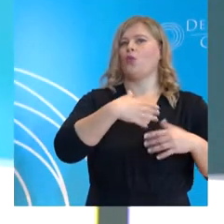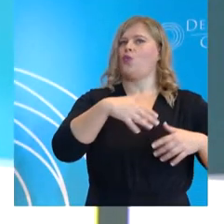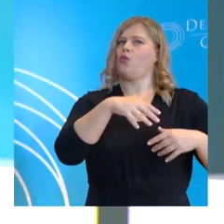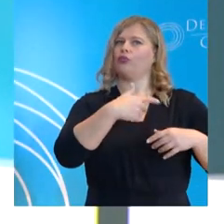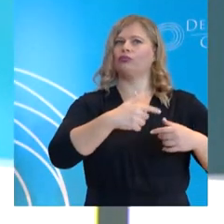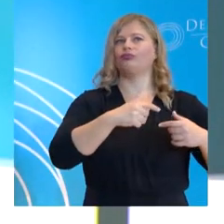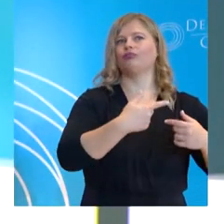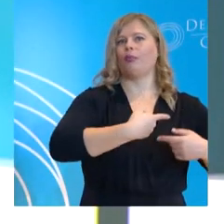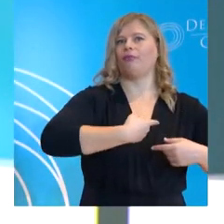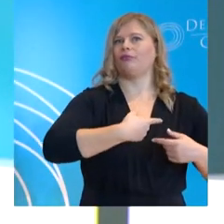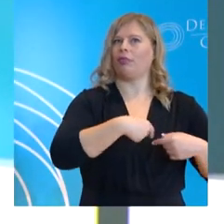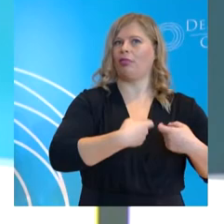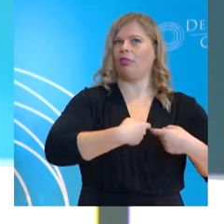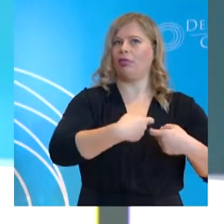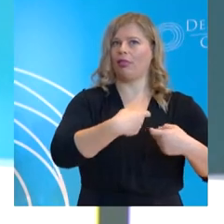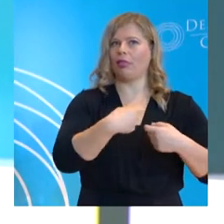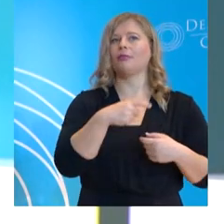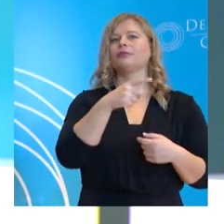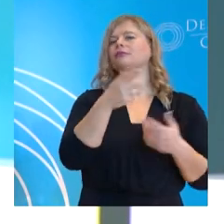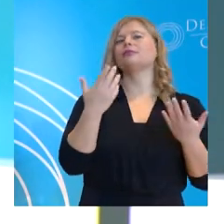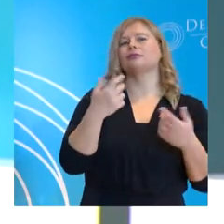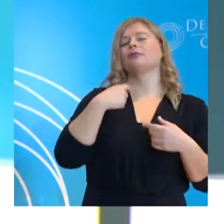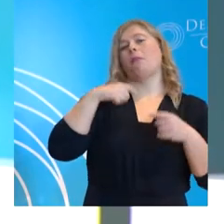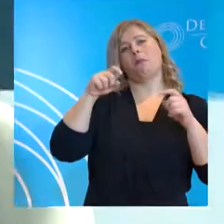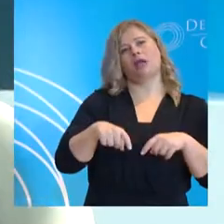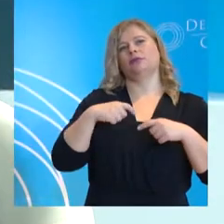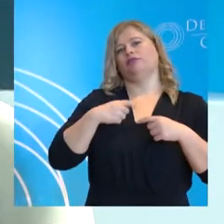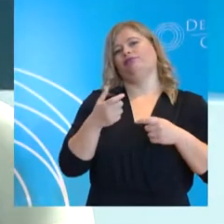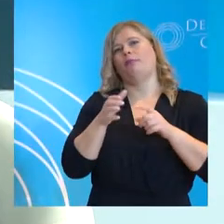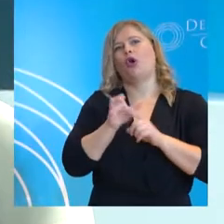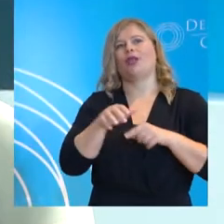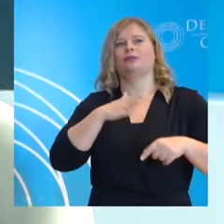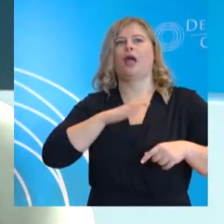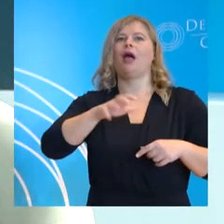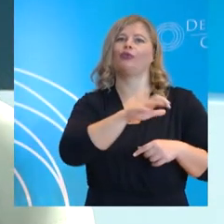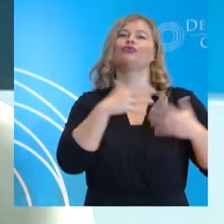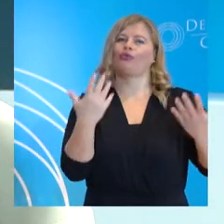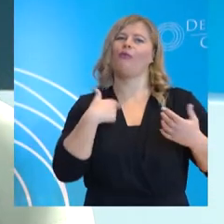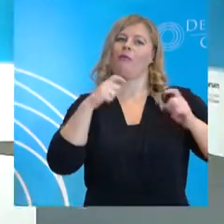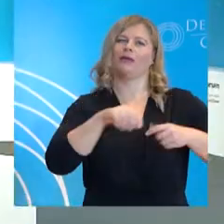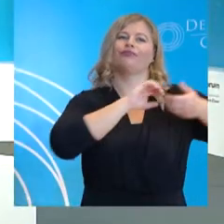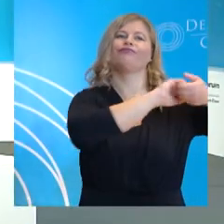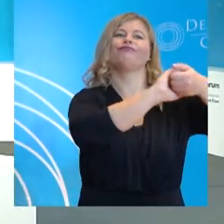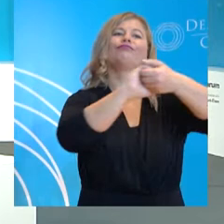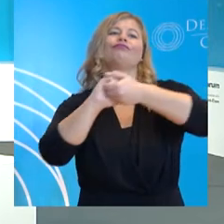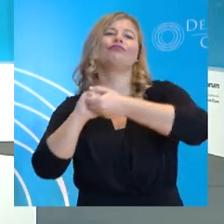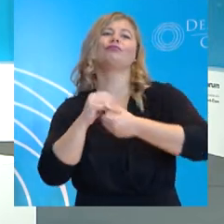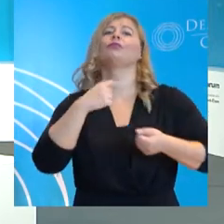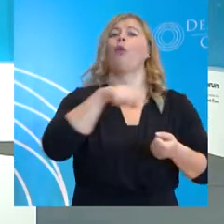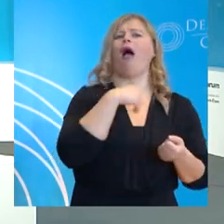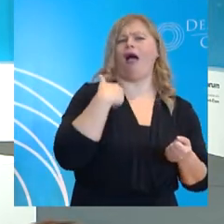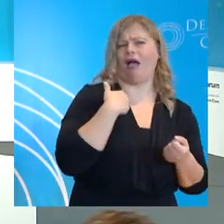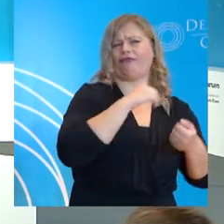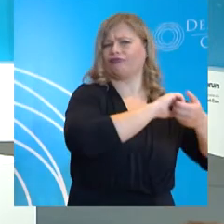necessary alliances over and above the security arrangements that we already have. Now, on your topic, do we need a separate